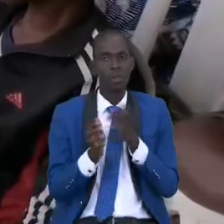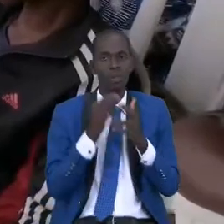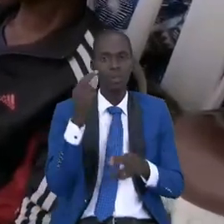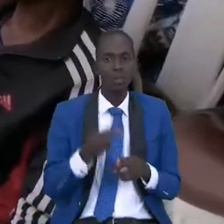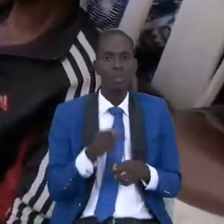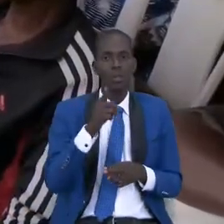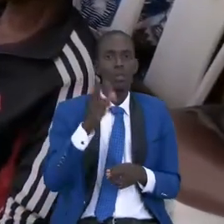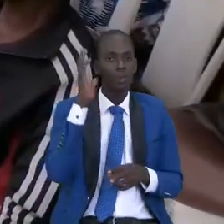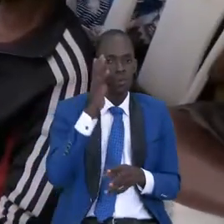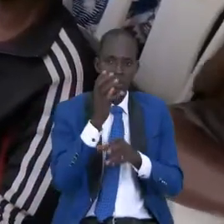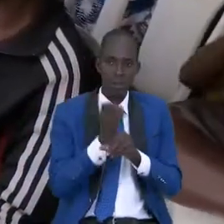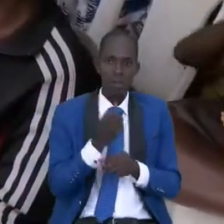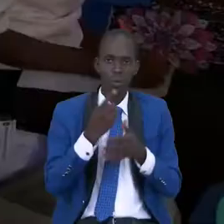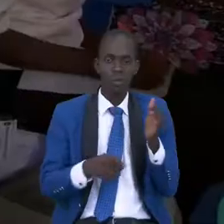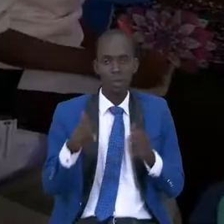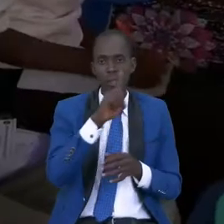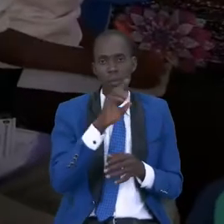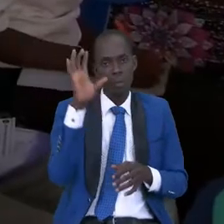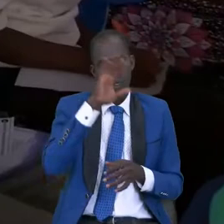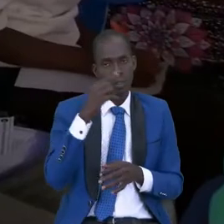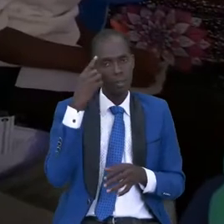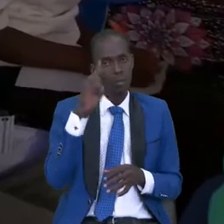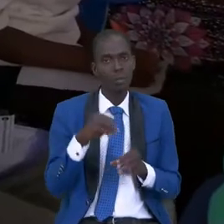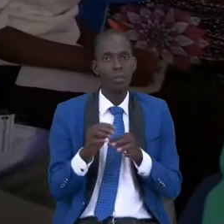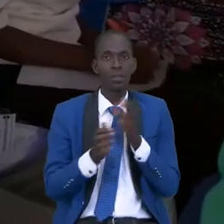you'll get what you are seeking after.